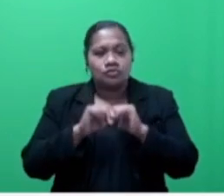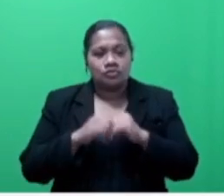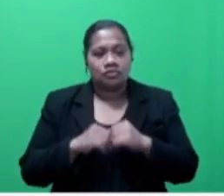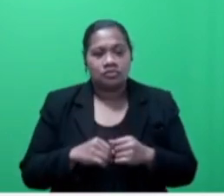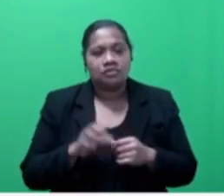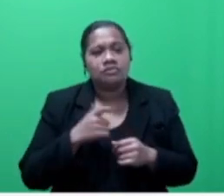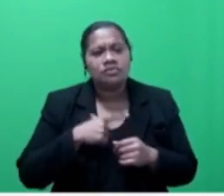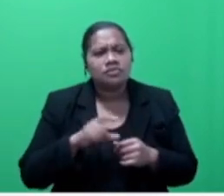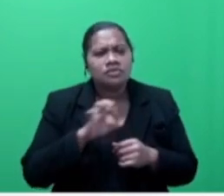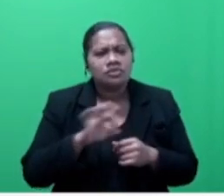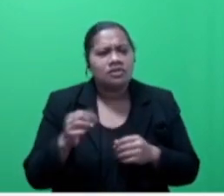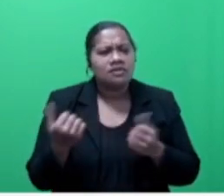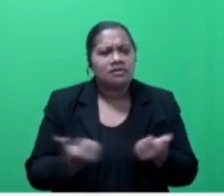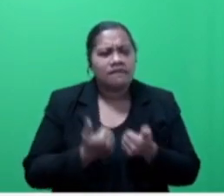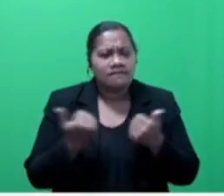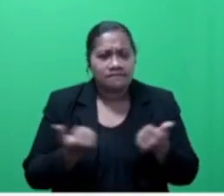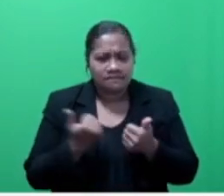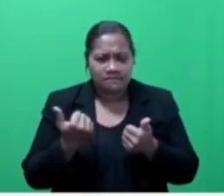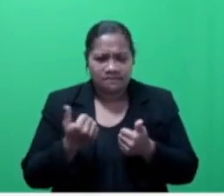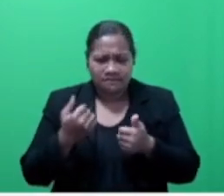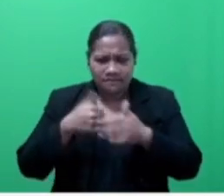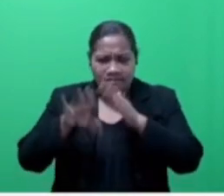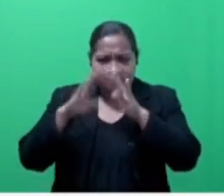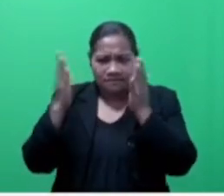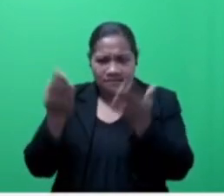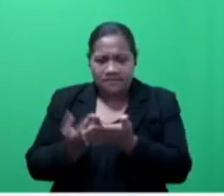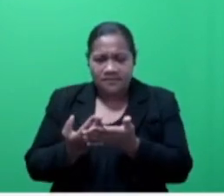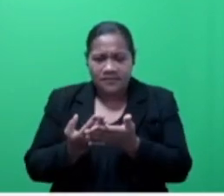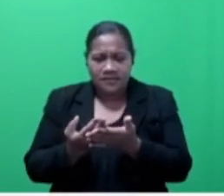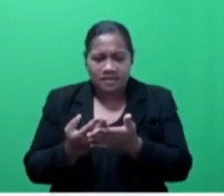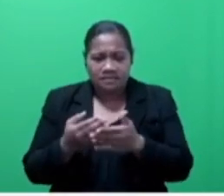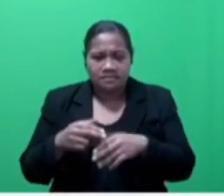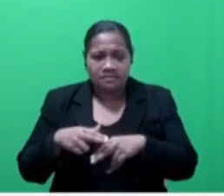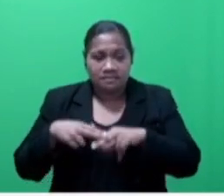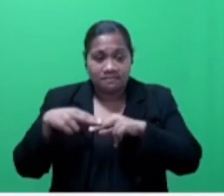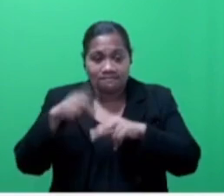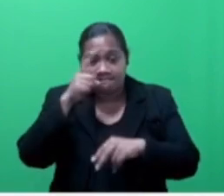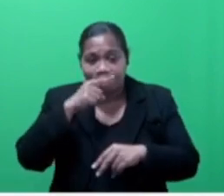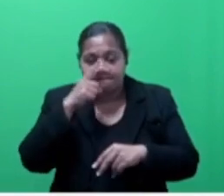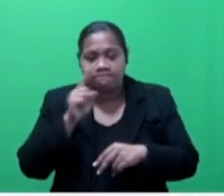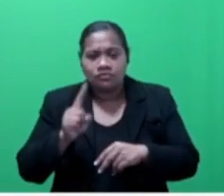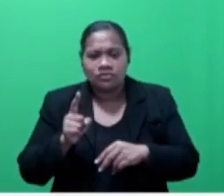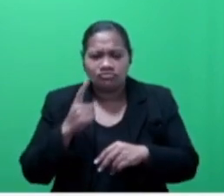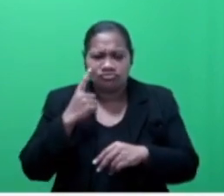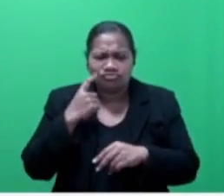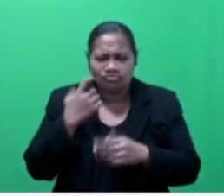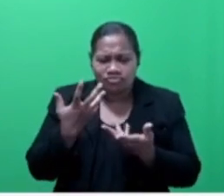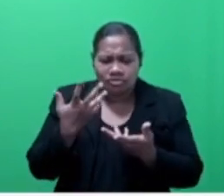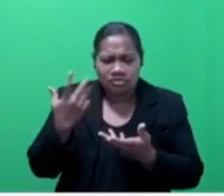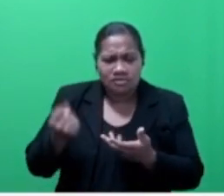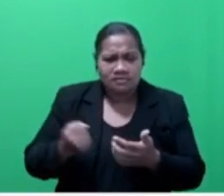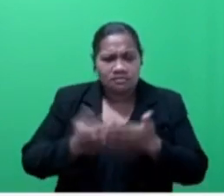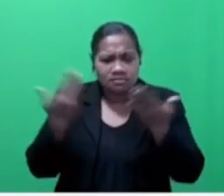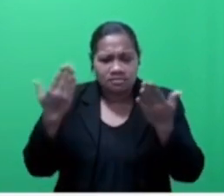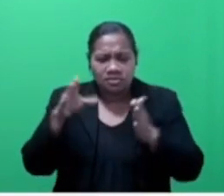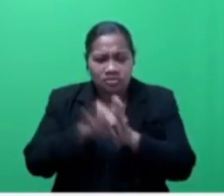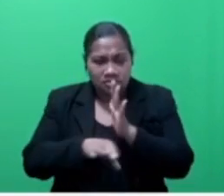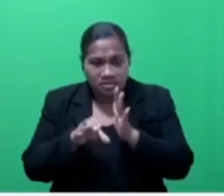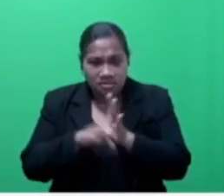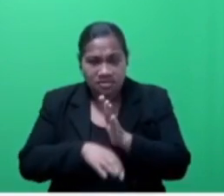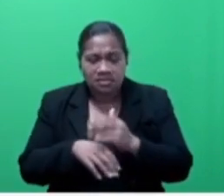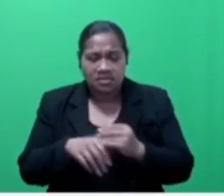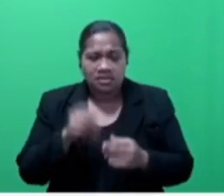reserves all over the world. It's just that people aren't releasing it on time or trying to get a bigger price. OPEC, of course, has its